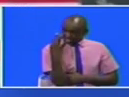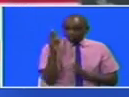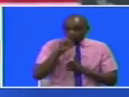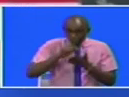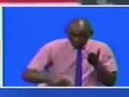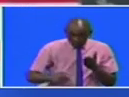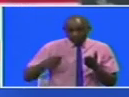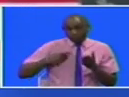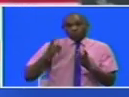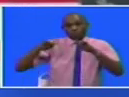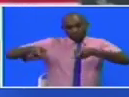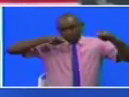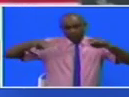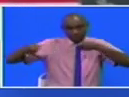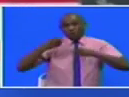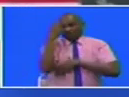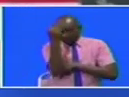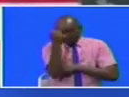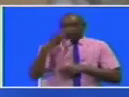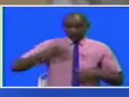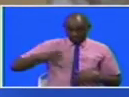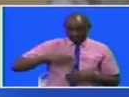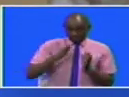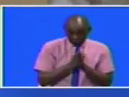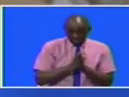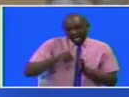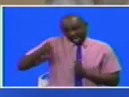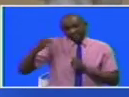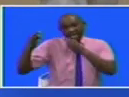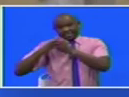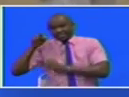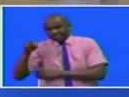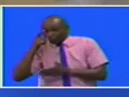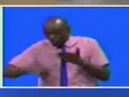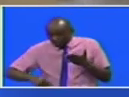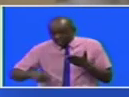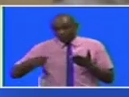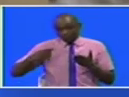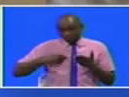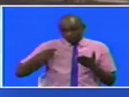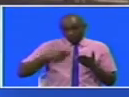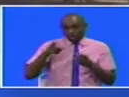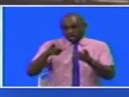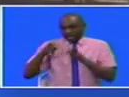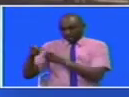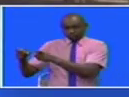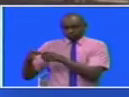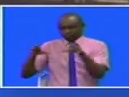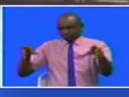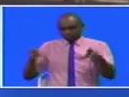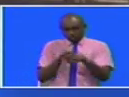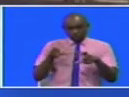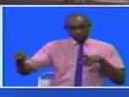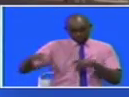for movement of cargo, 5 will be for passengers, while another 8 will be used for shunting operations. Kenya